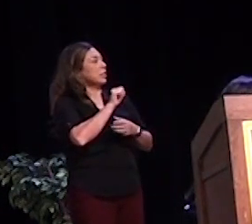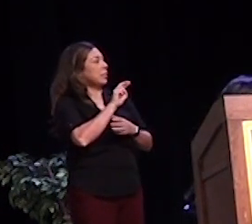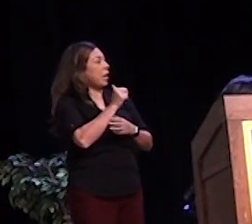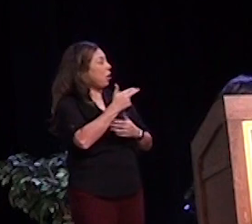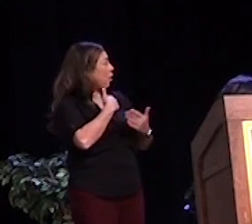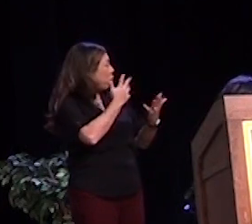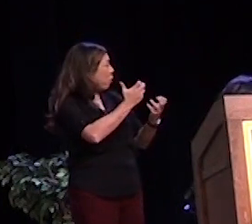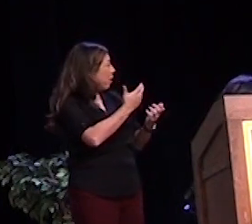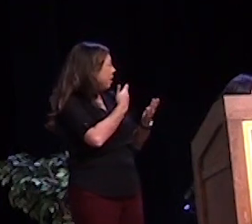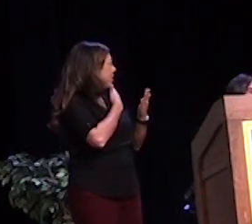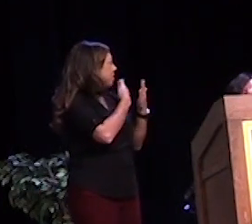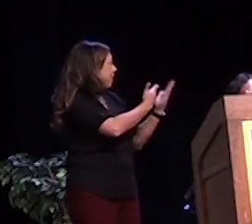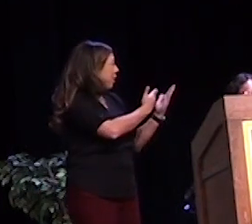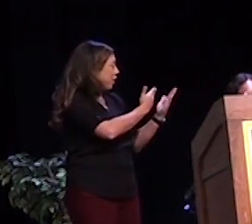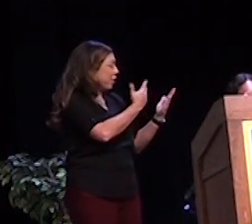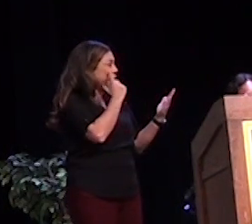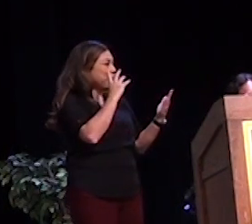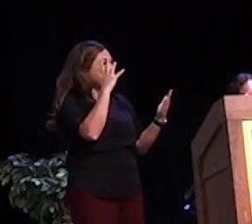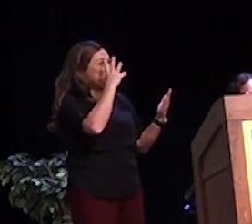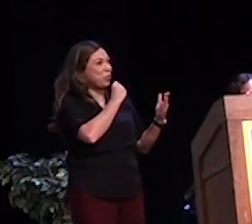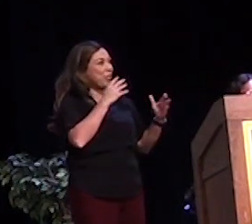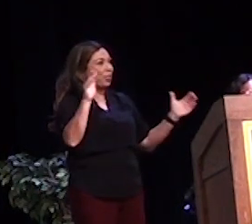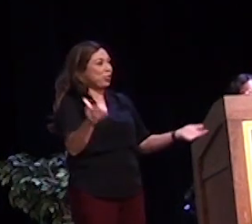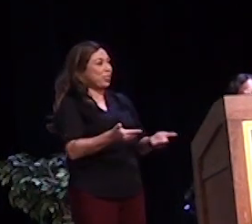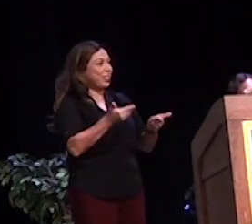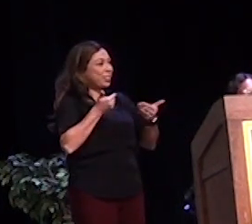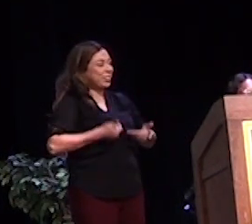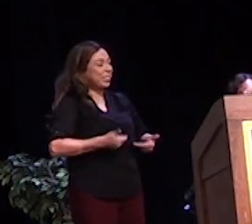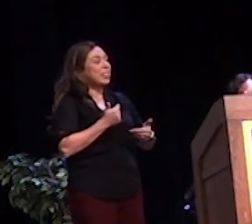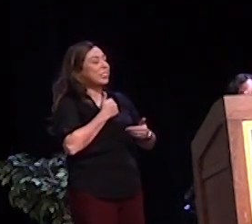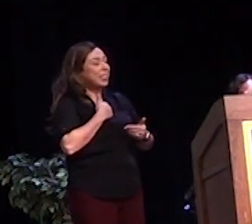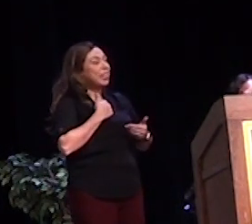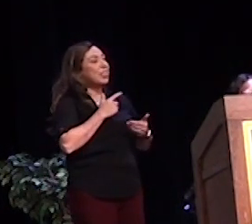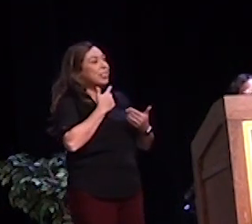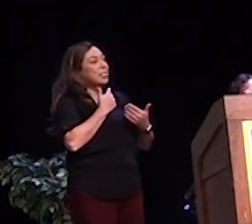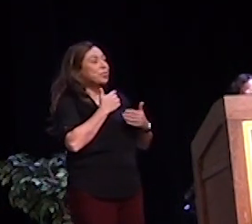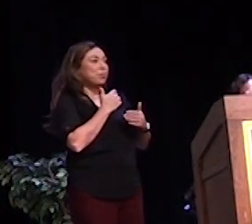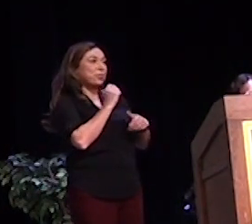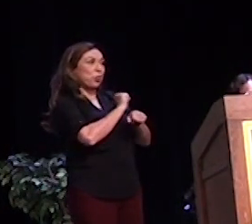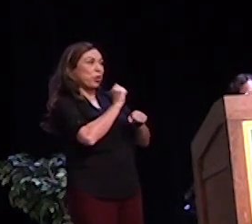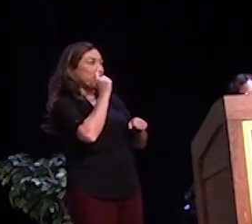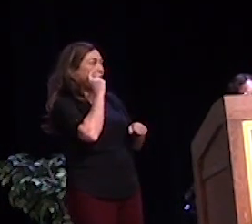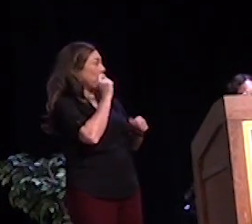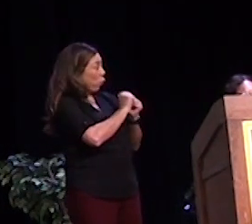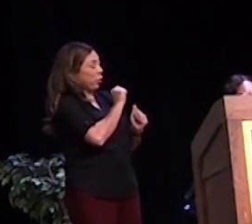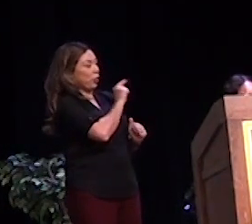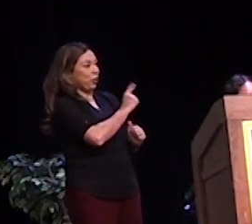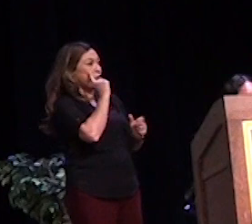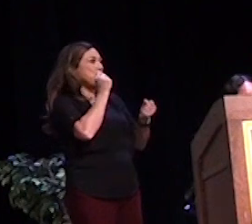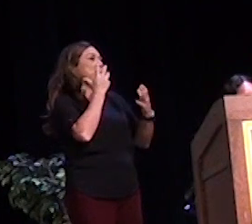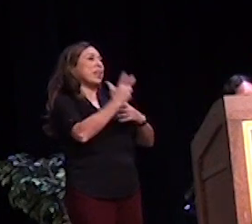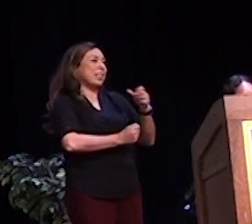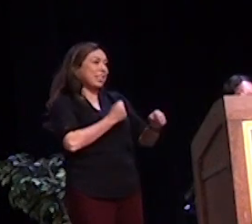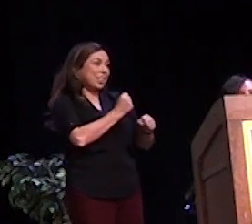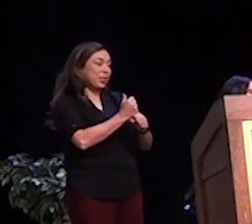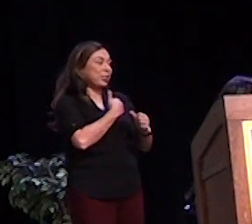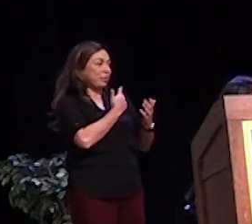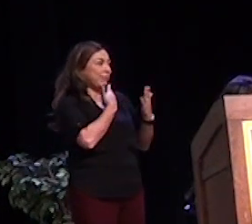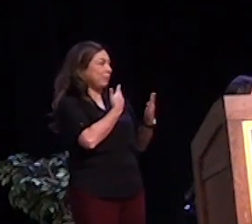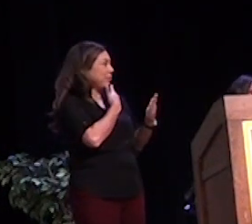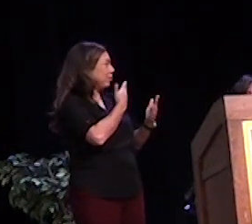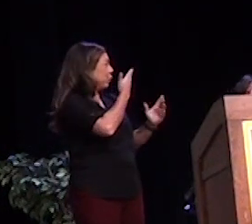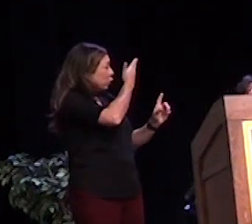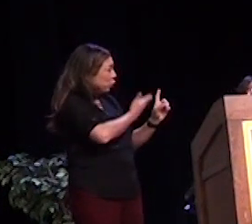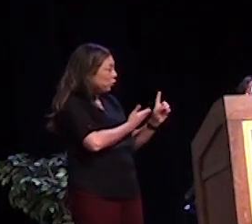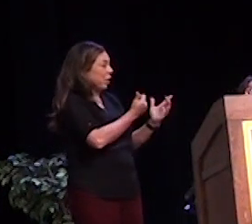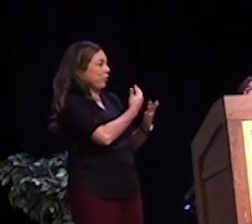Sarah, I want to thank you for that beautiful introduction. I've had the pleasure of working with her for so many years now, and we're so grateful to